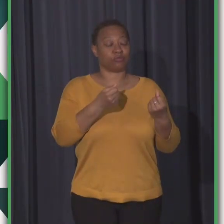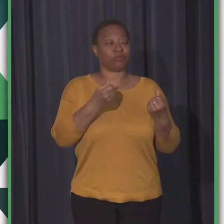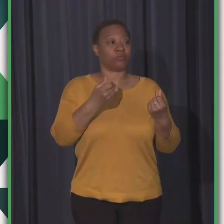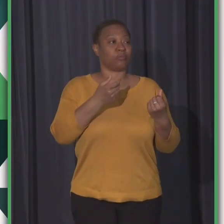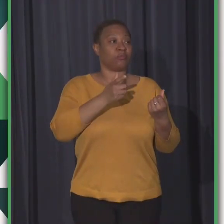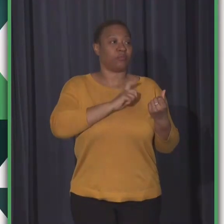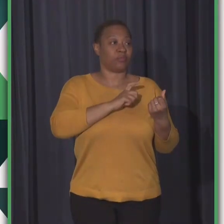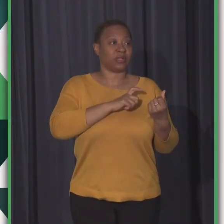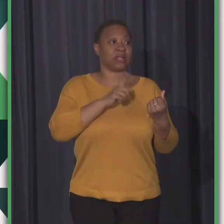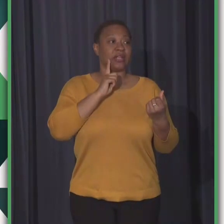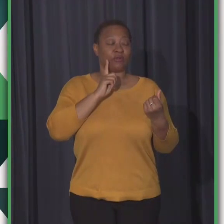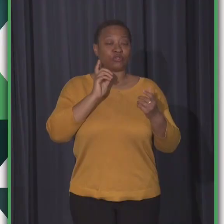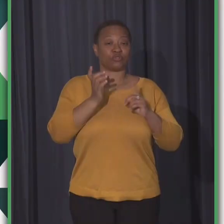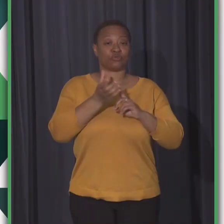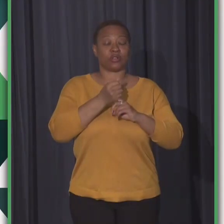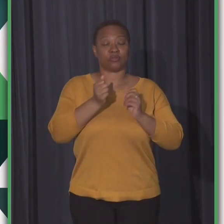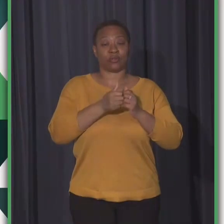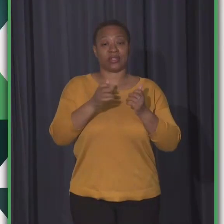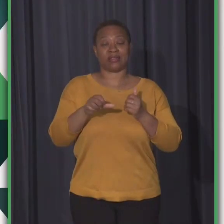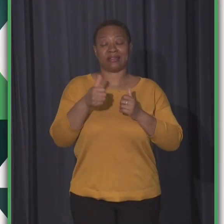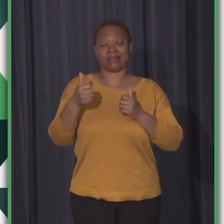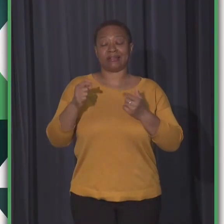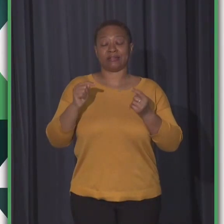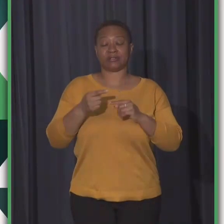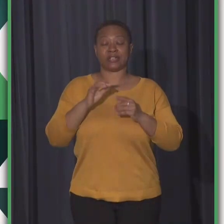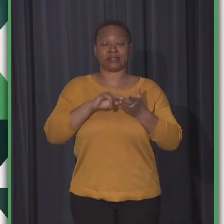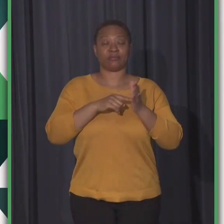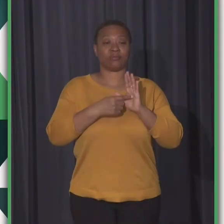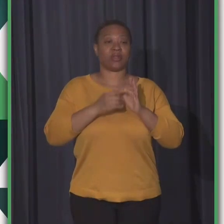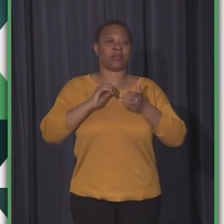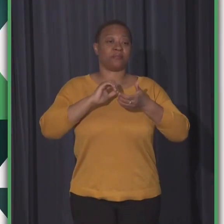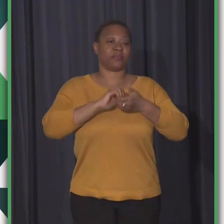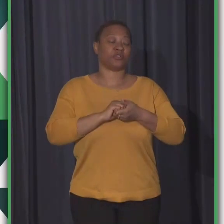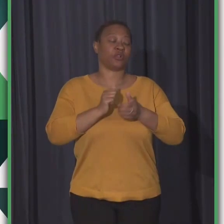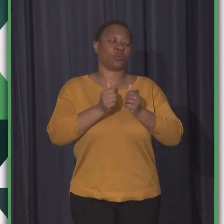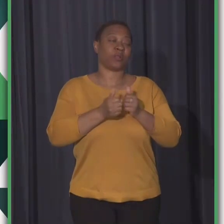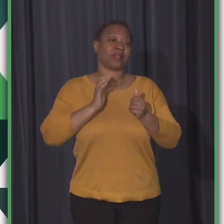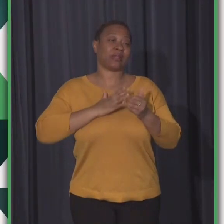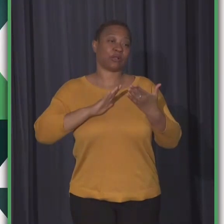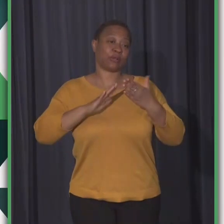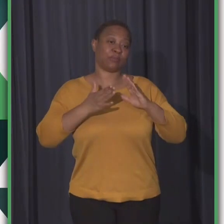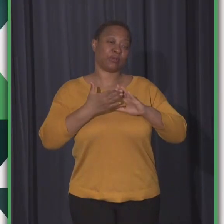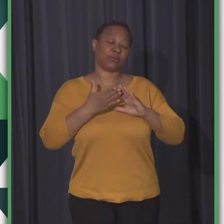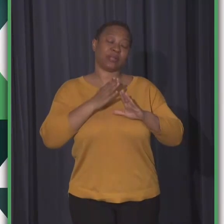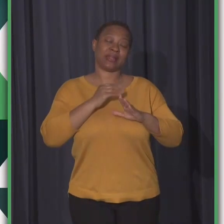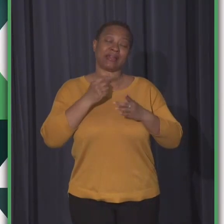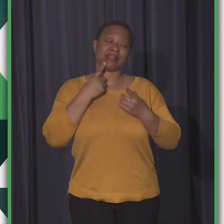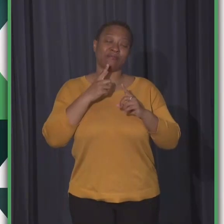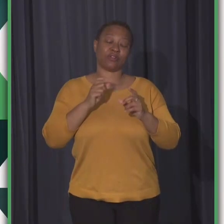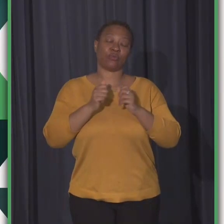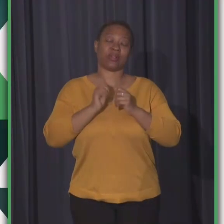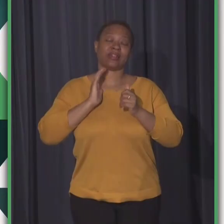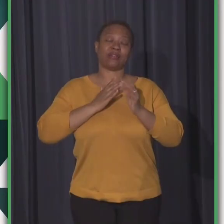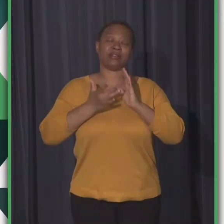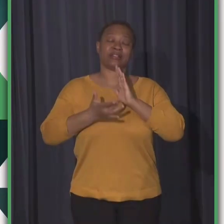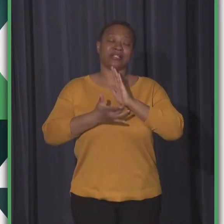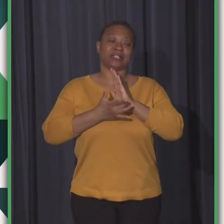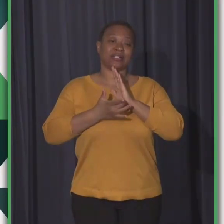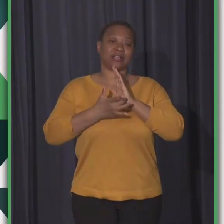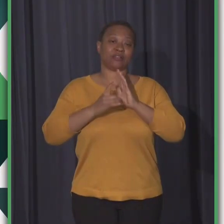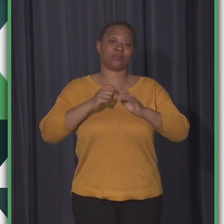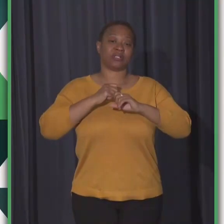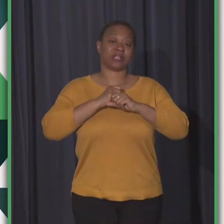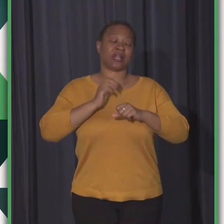custody without further incident, and this outcome reflects the strength of our partnership with our community and our effectiveness with our technology in protecting both our officers